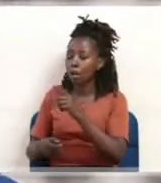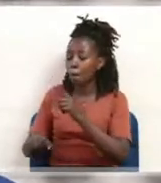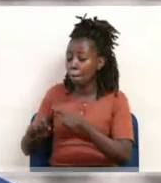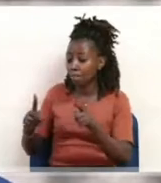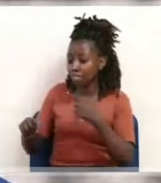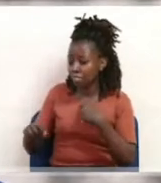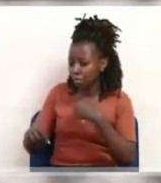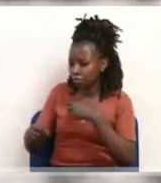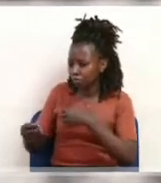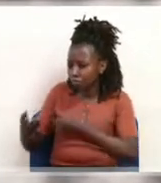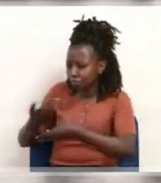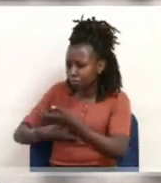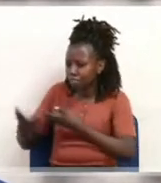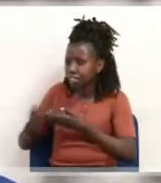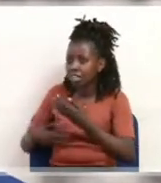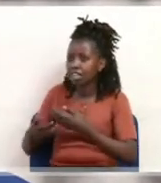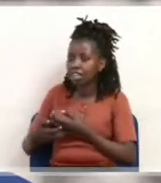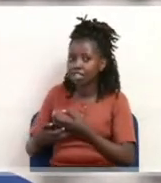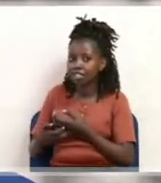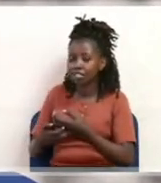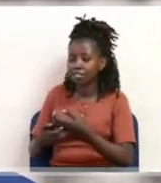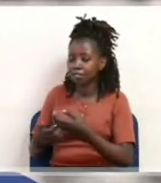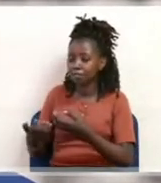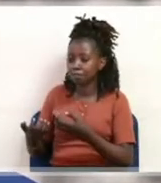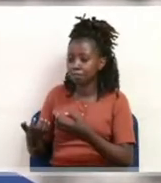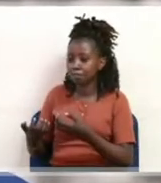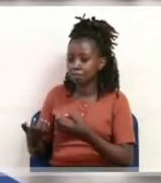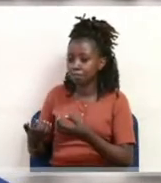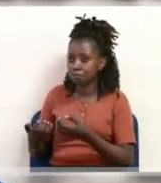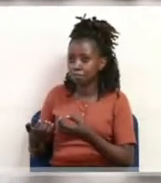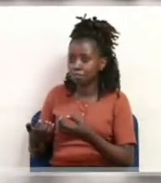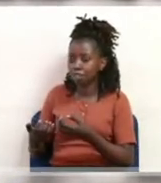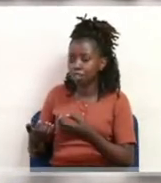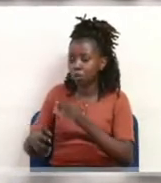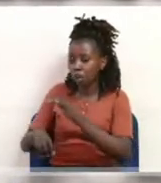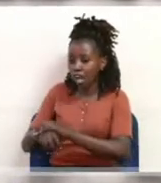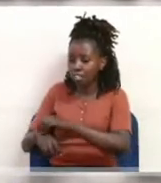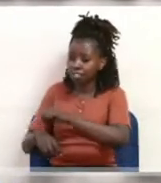ingine moja, kwa hiyo umemuzia mbiri mbiri.